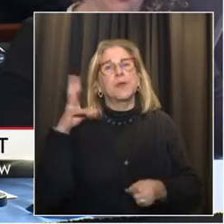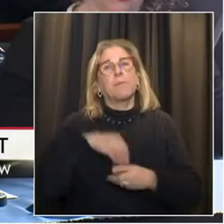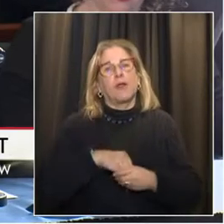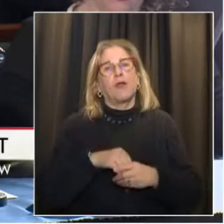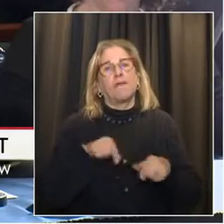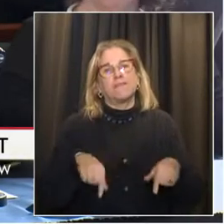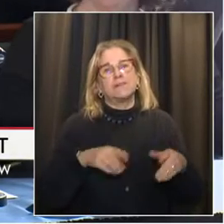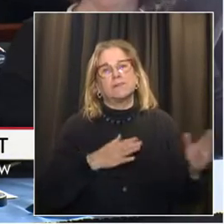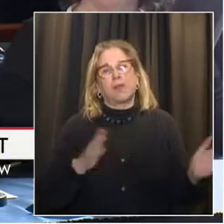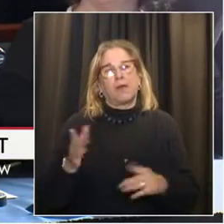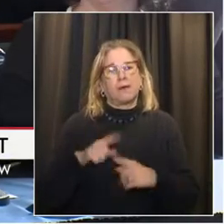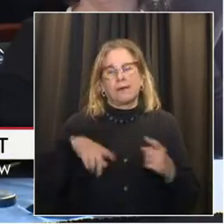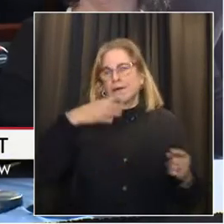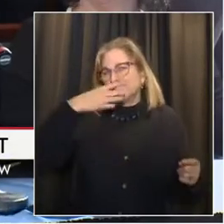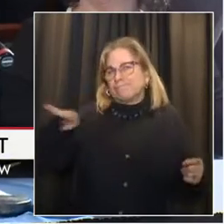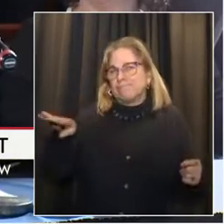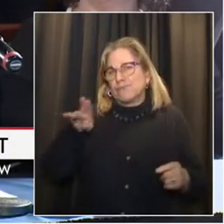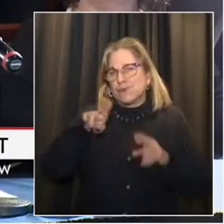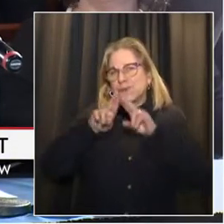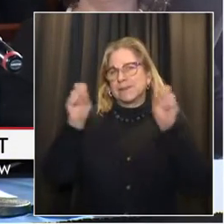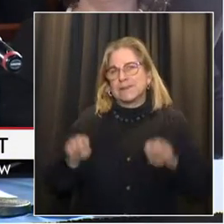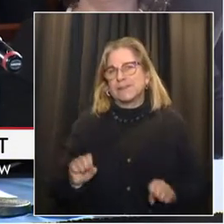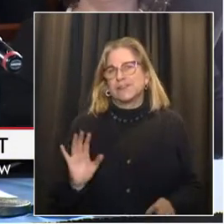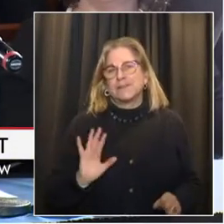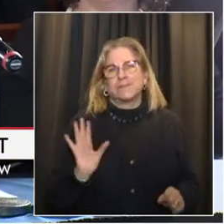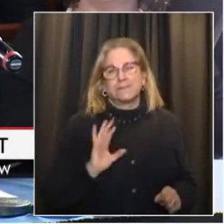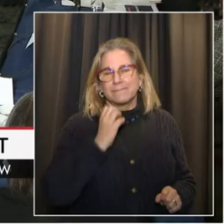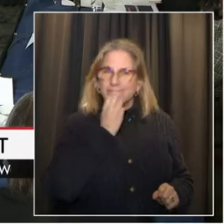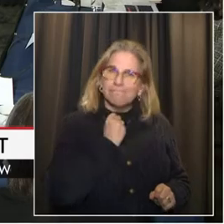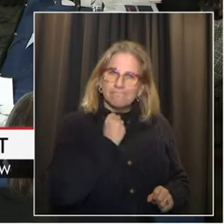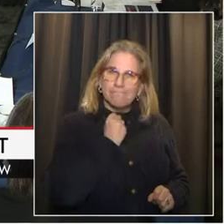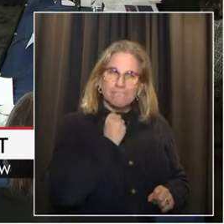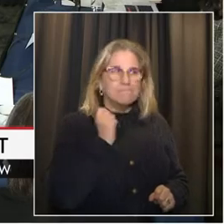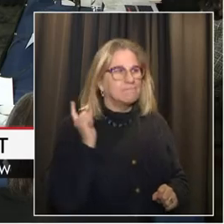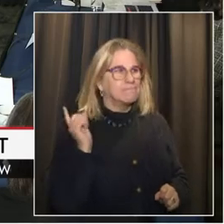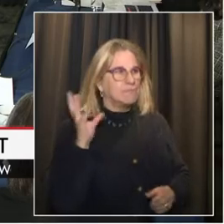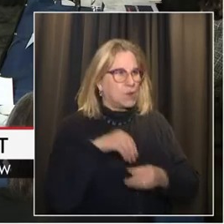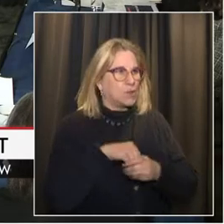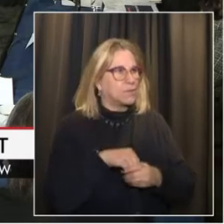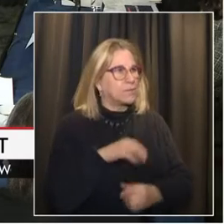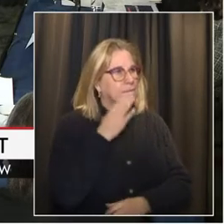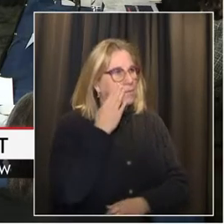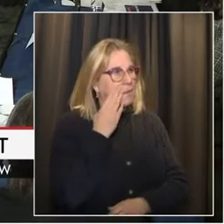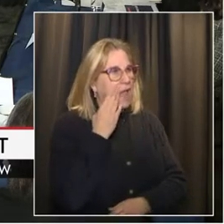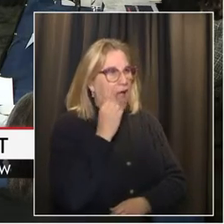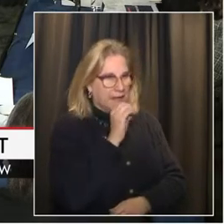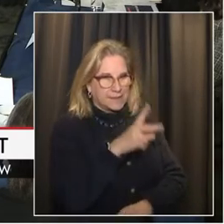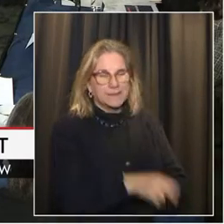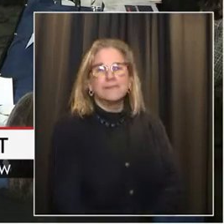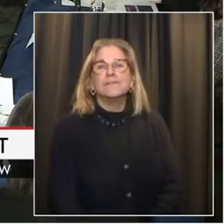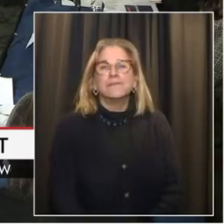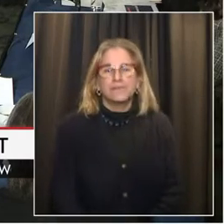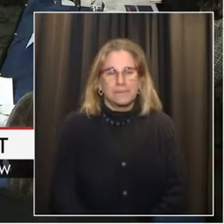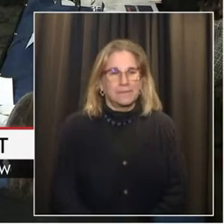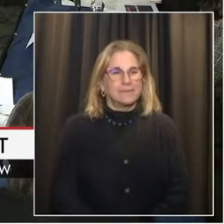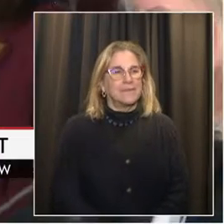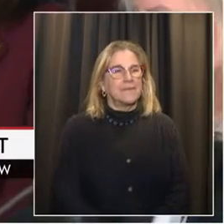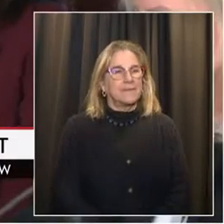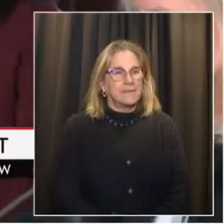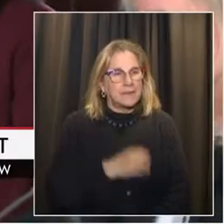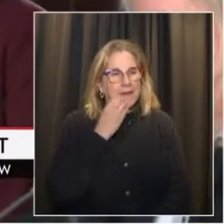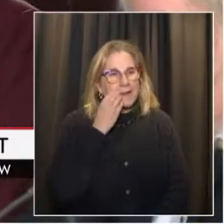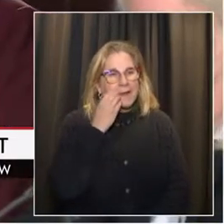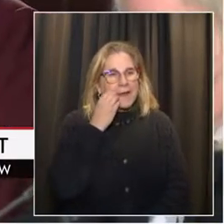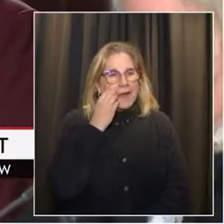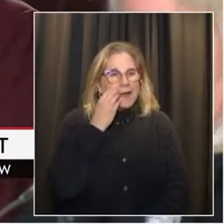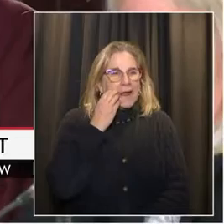like? Do you want to address it? I'll just kick off with one thing, and then I think Jody and Debbie